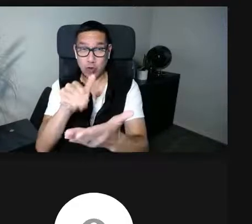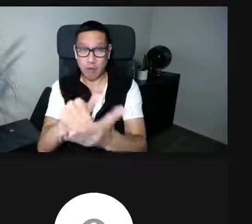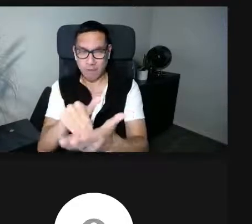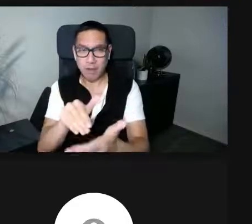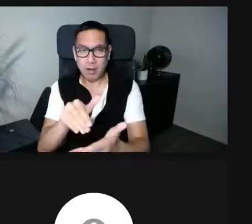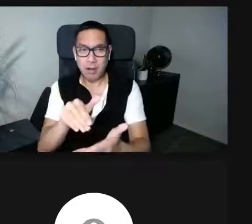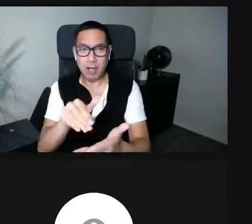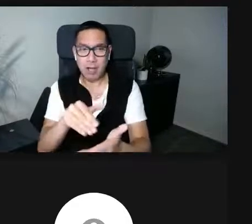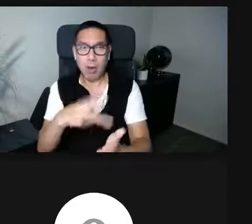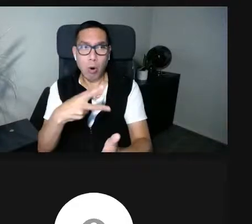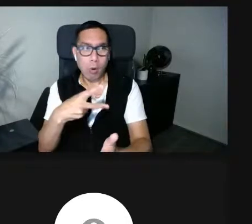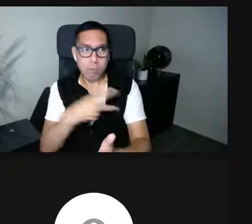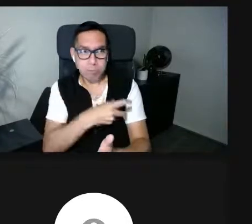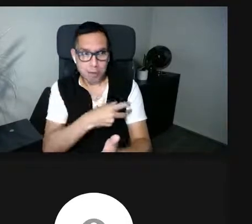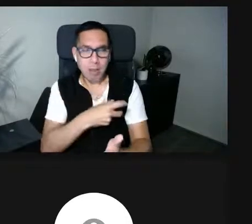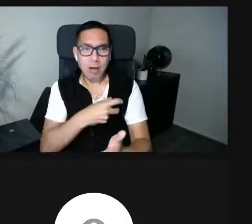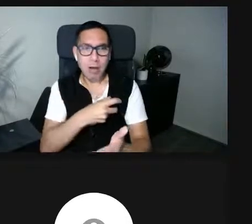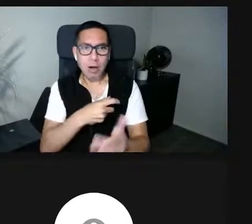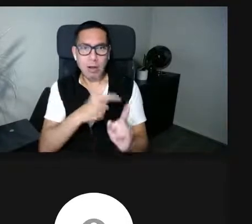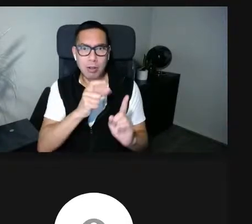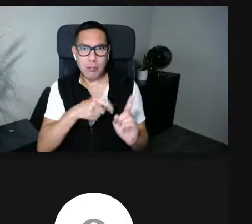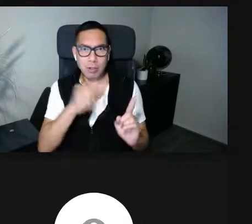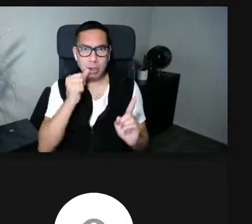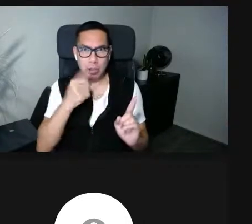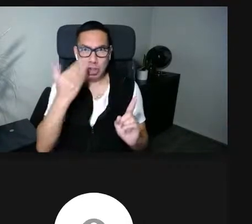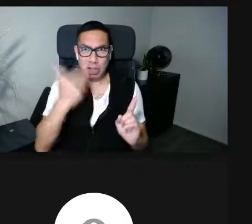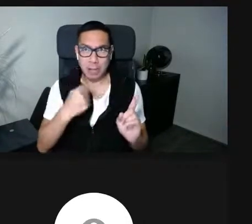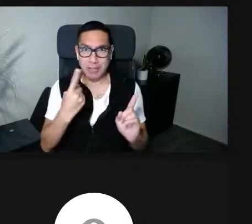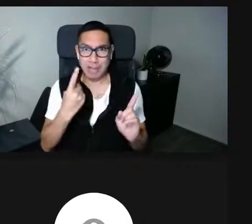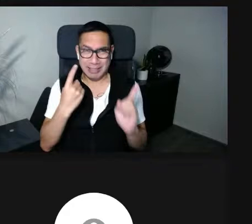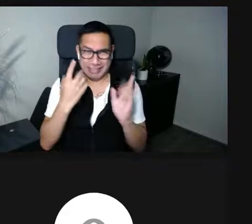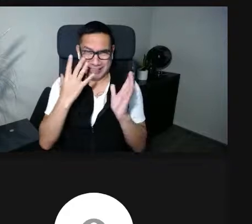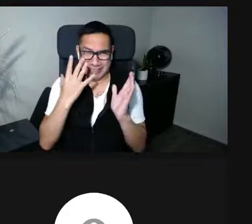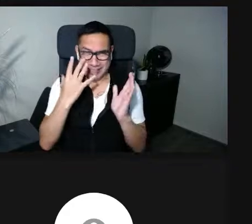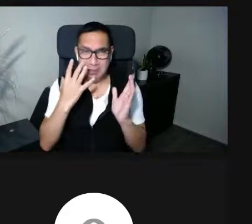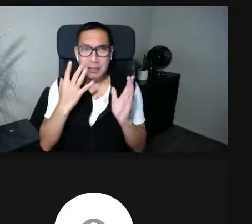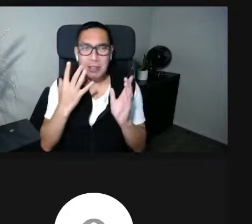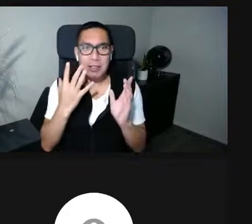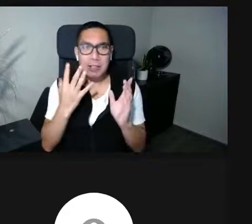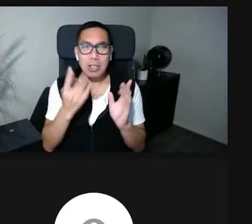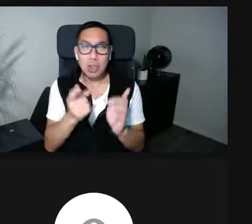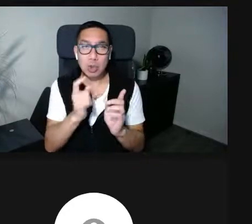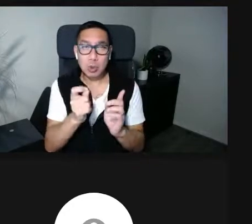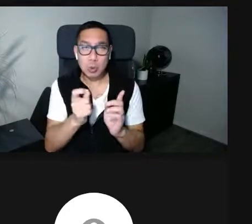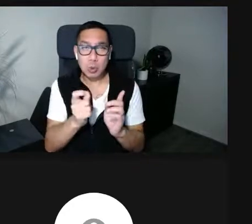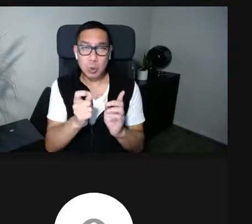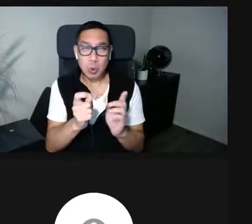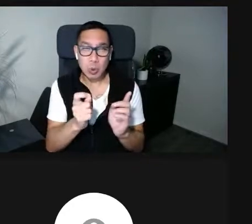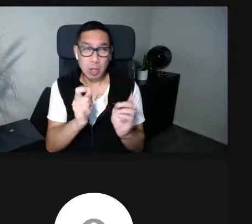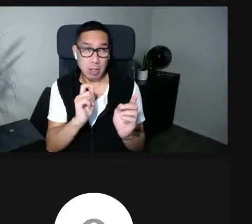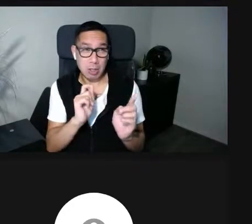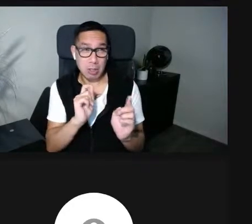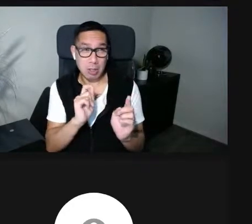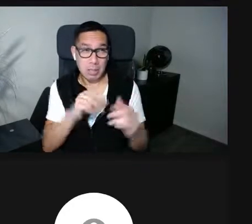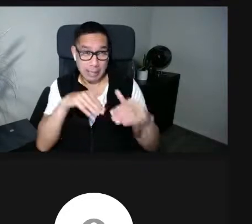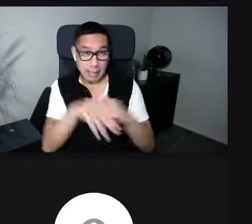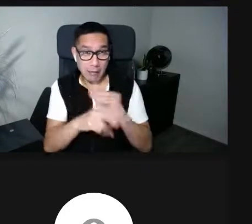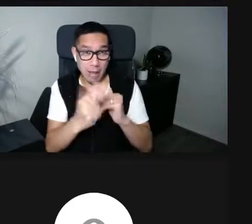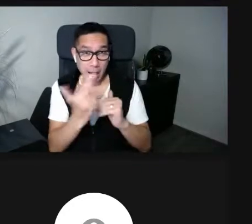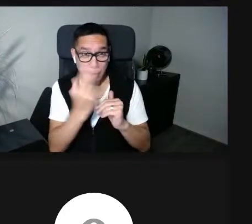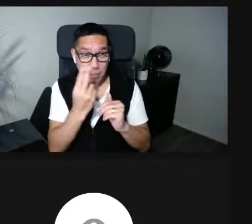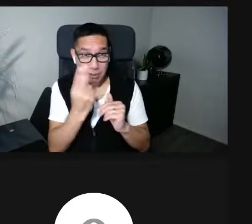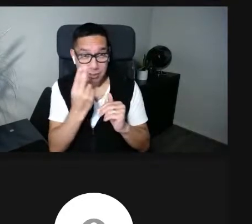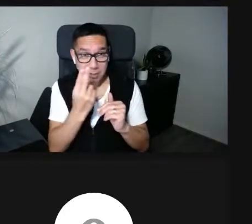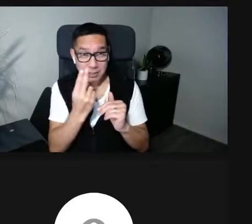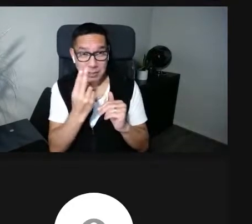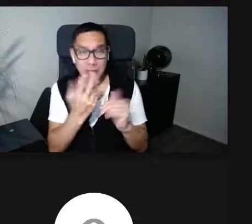that the patient recognizes that there is a stroke occurring, the sooner they can get to the ambulance. And then that's when potentially